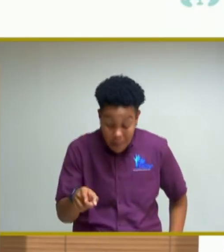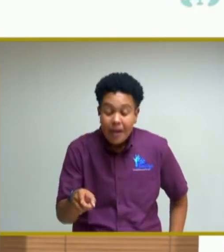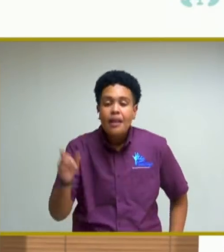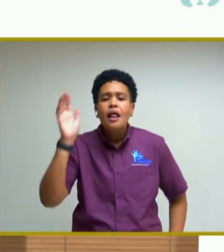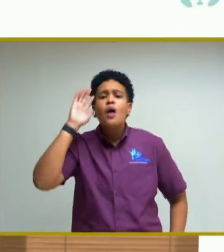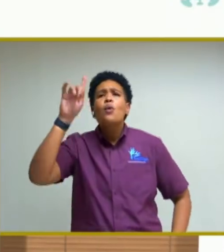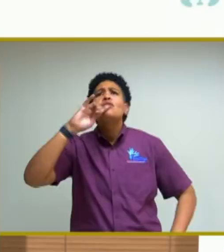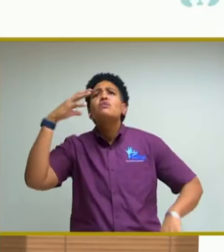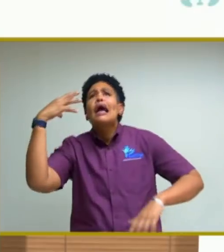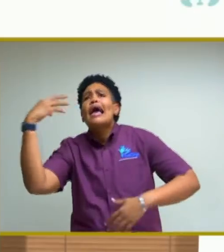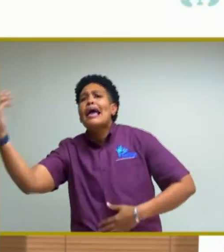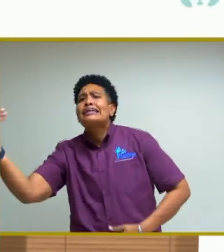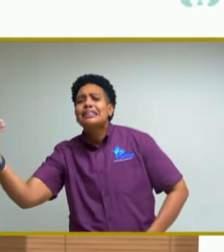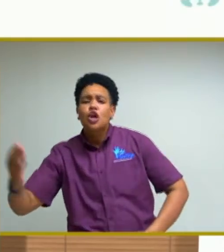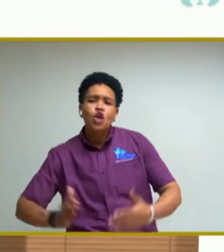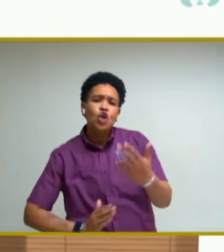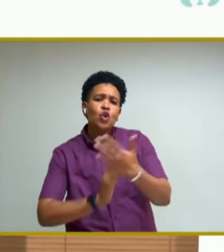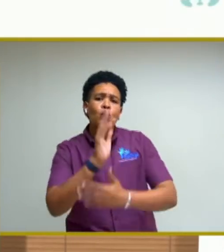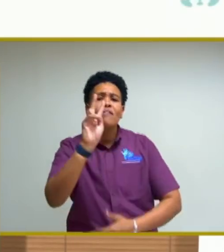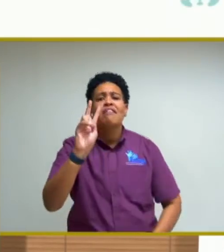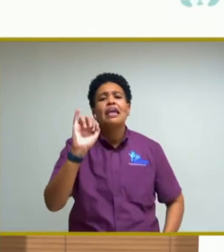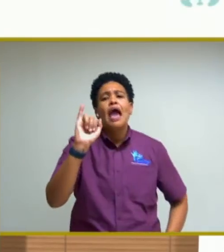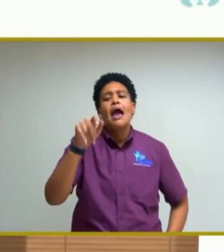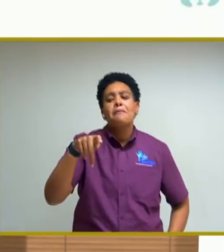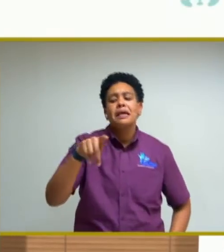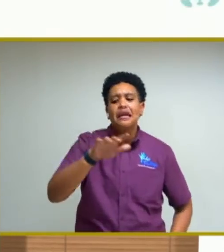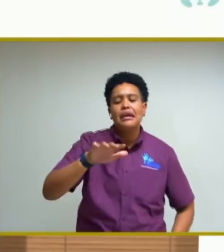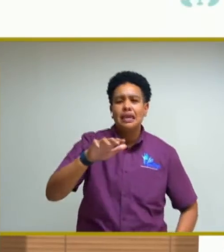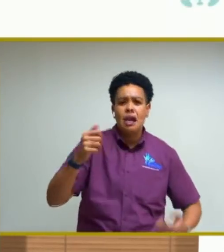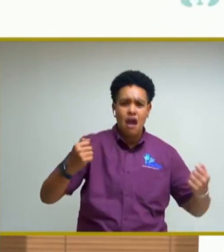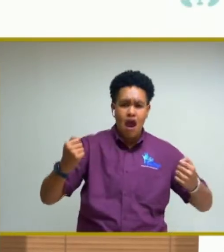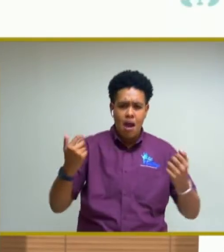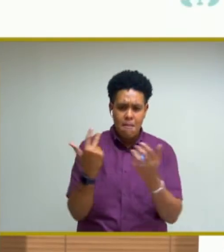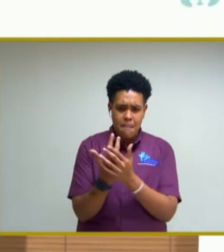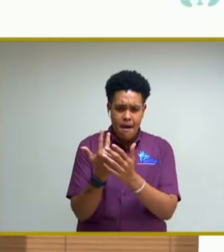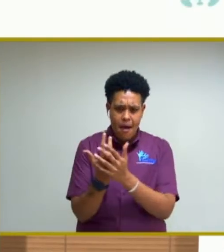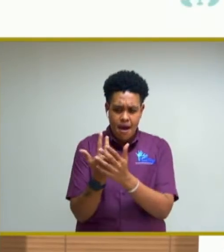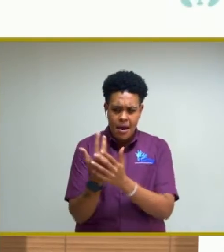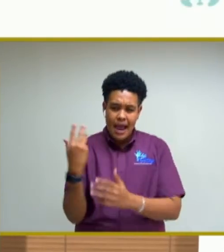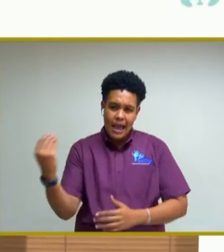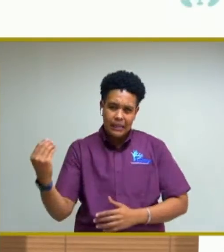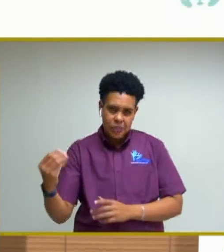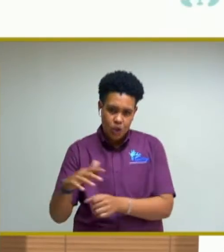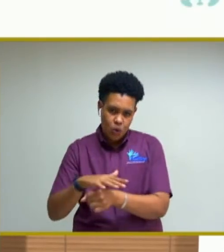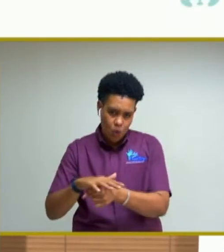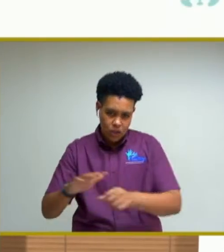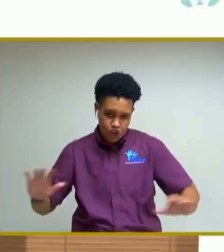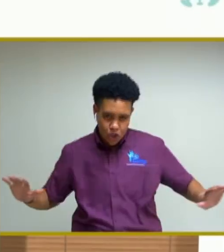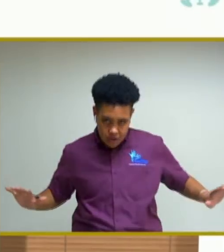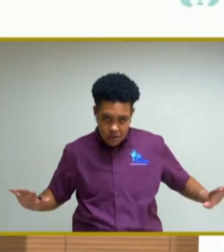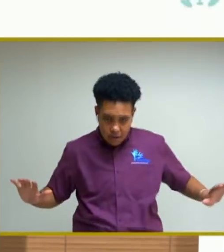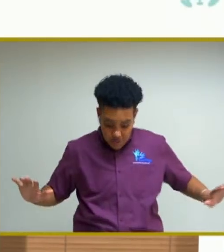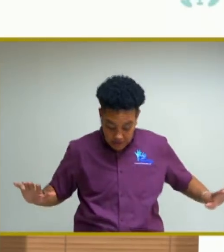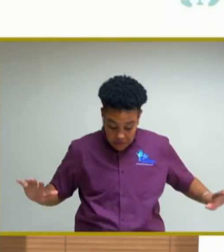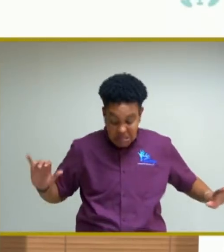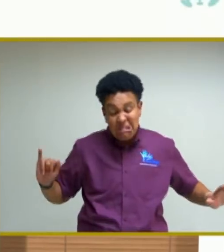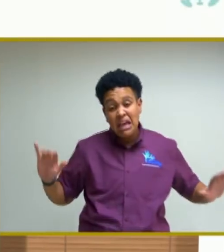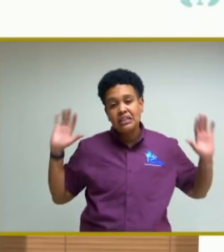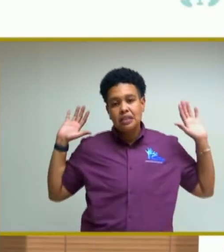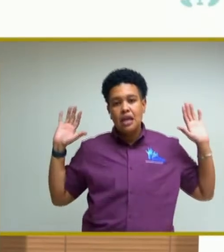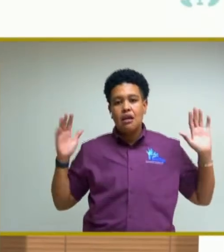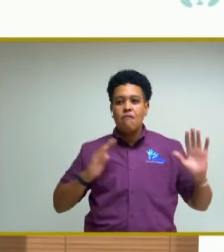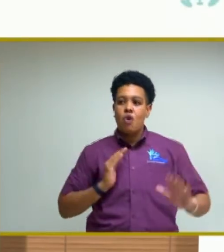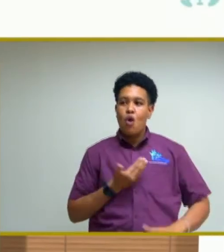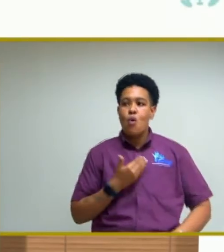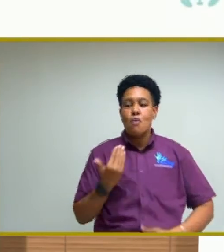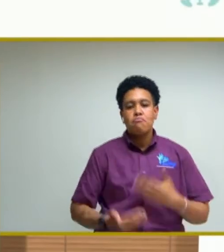will exit through the VIP car park exit point. And that is the end of